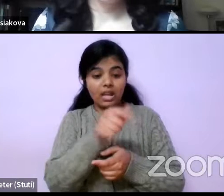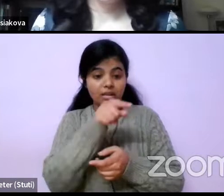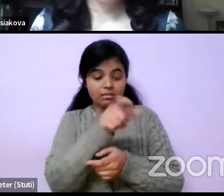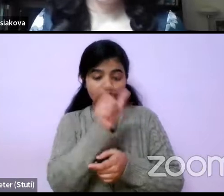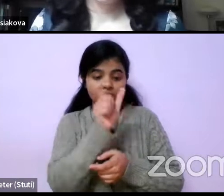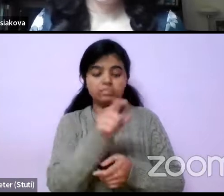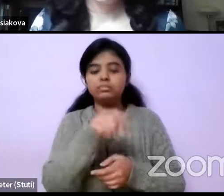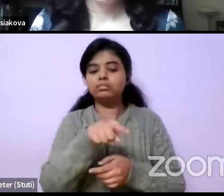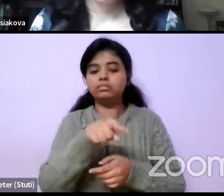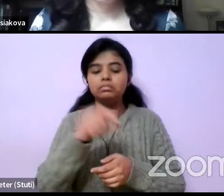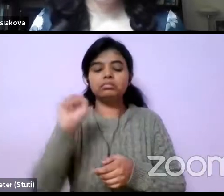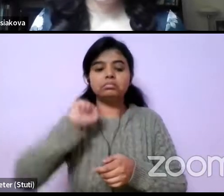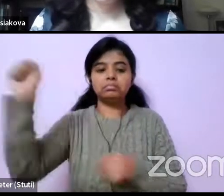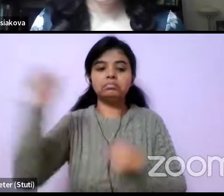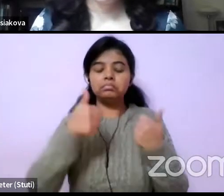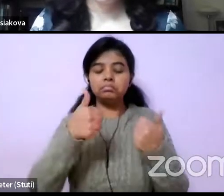other,